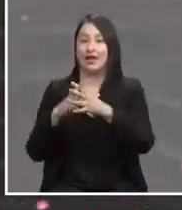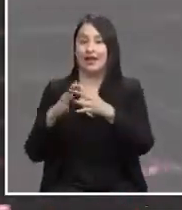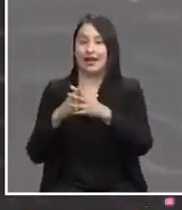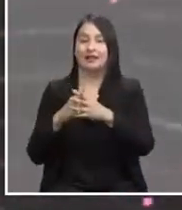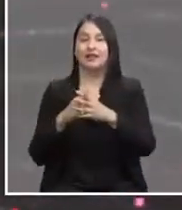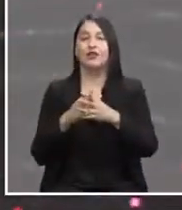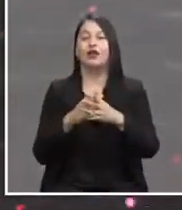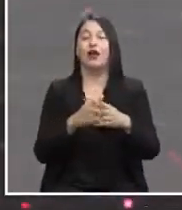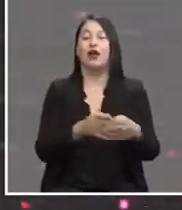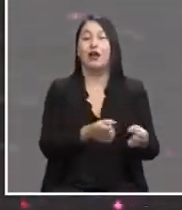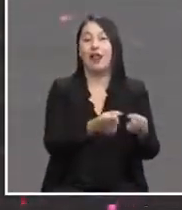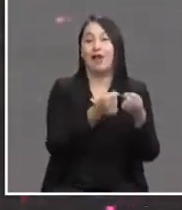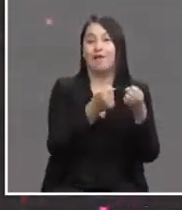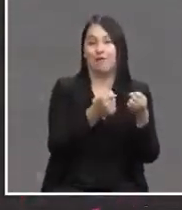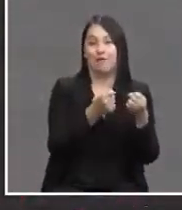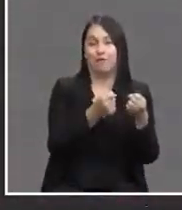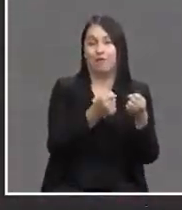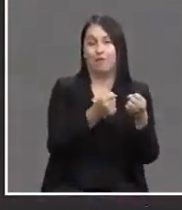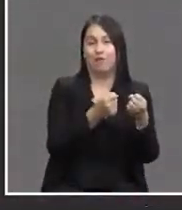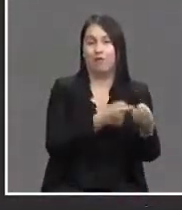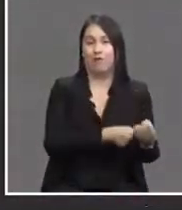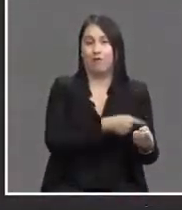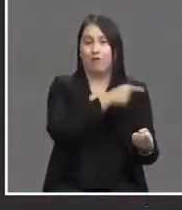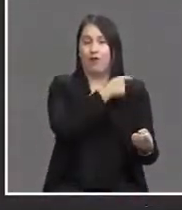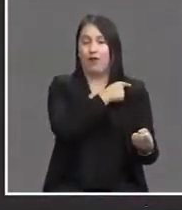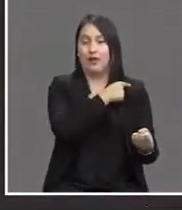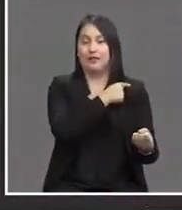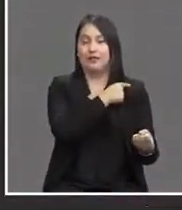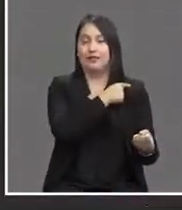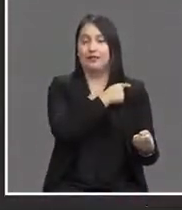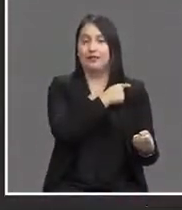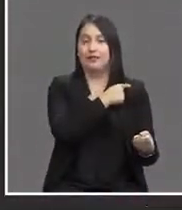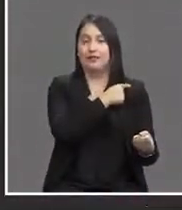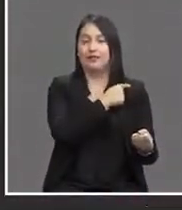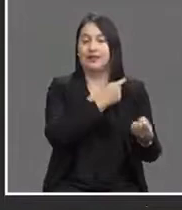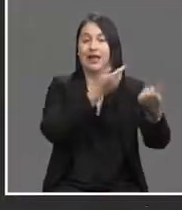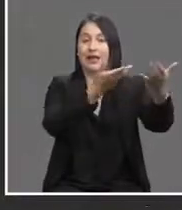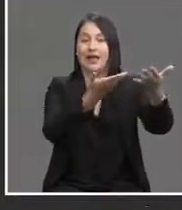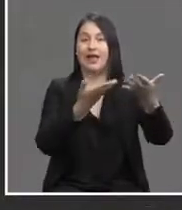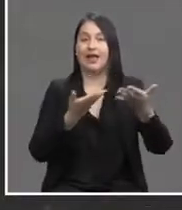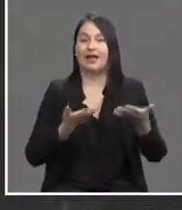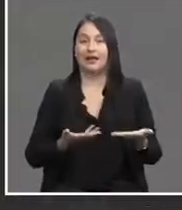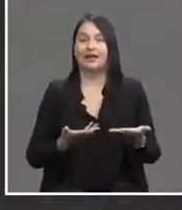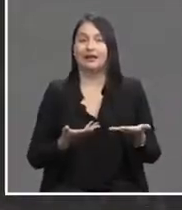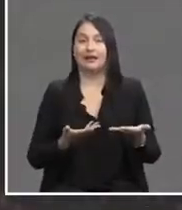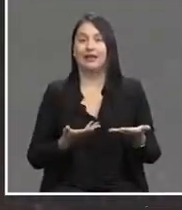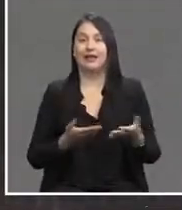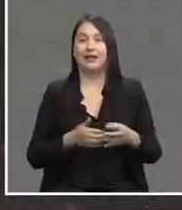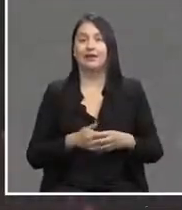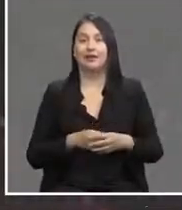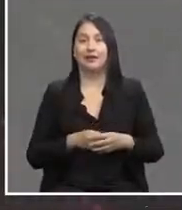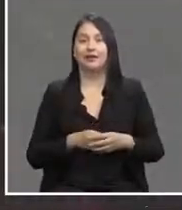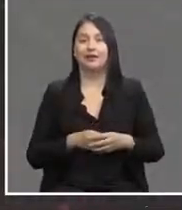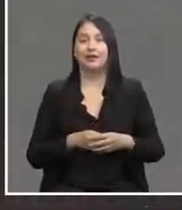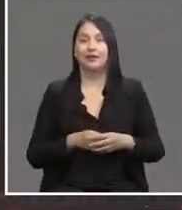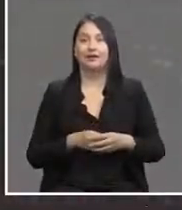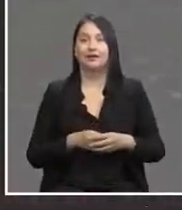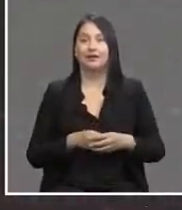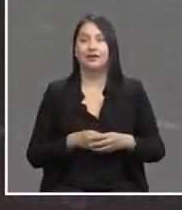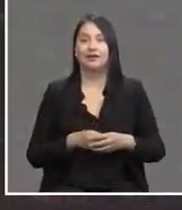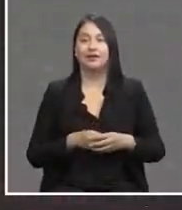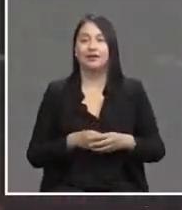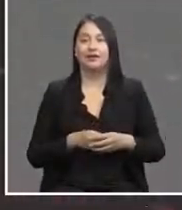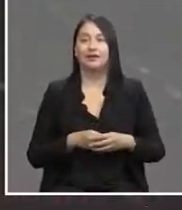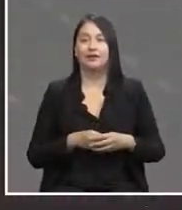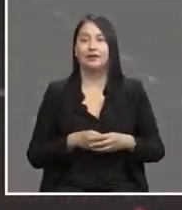compel more and more assets and means with those Napoleonic Wars, you can remind that, or with